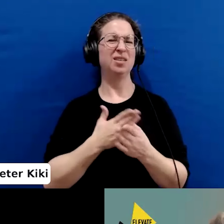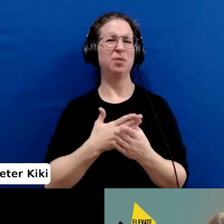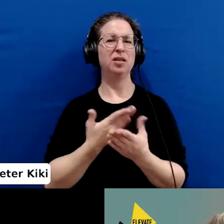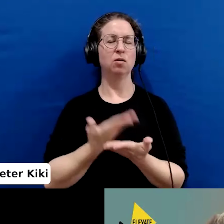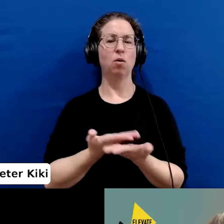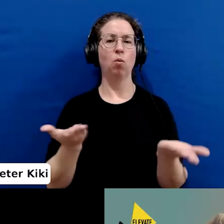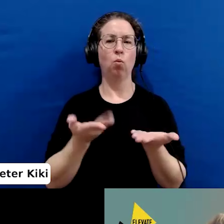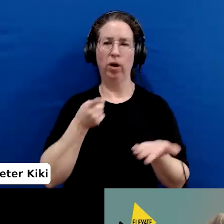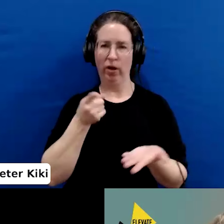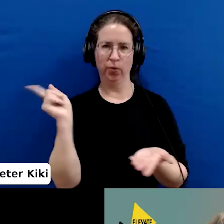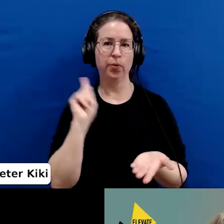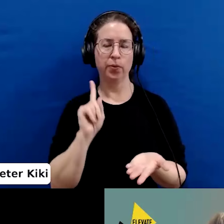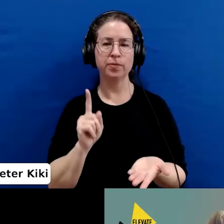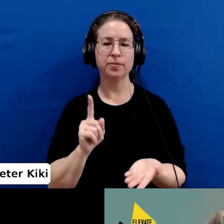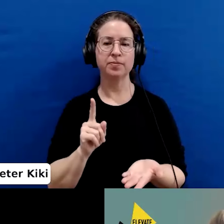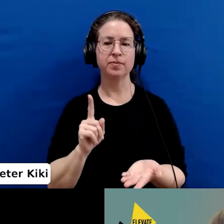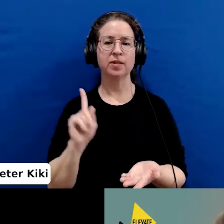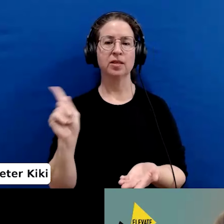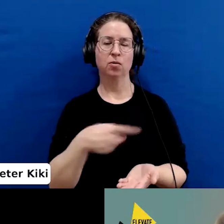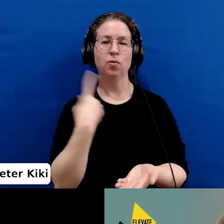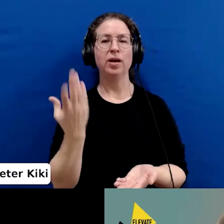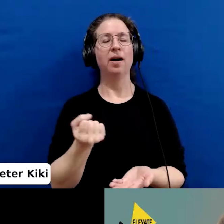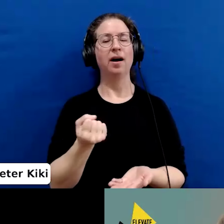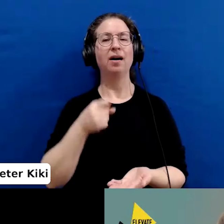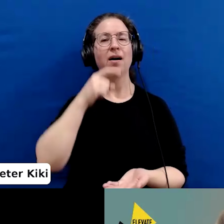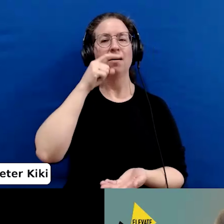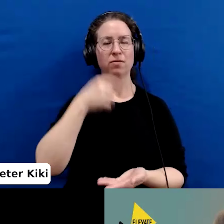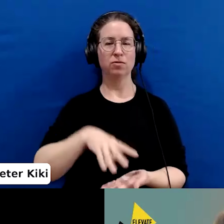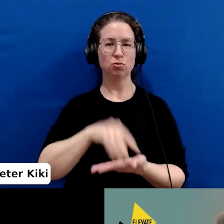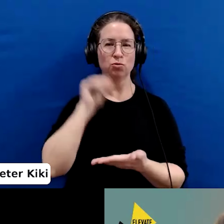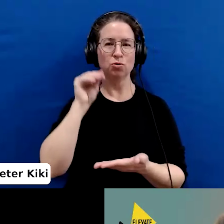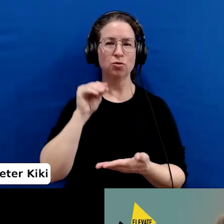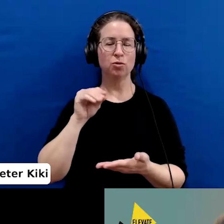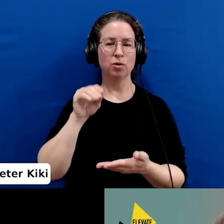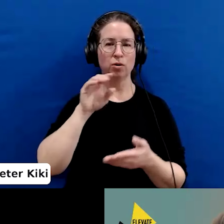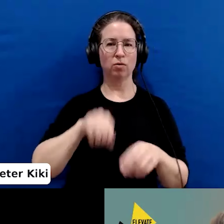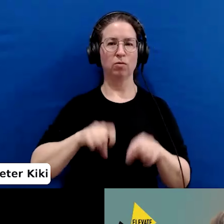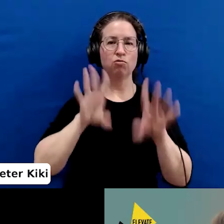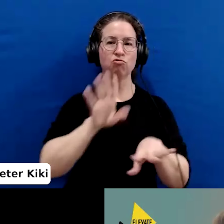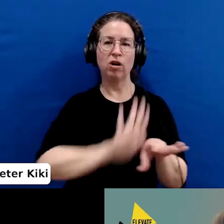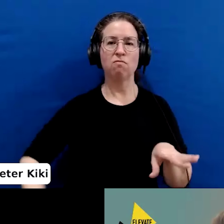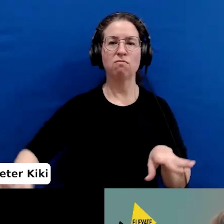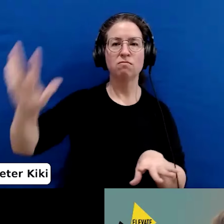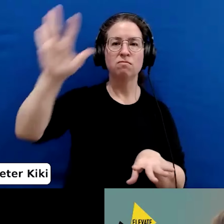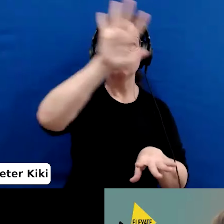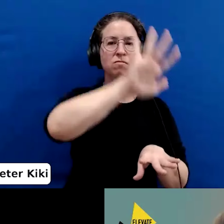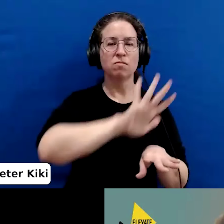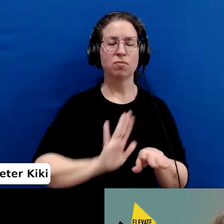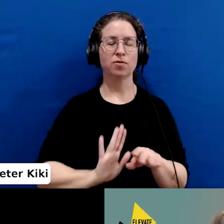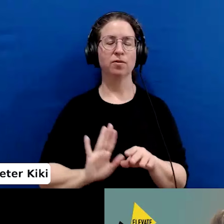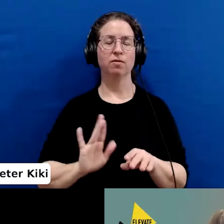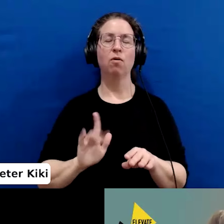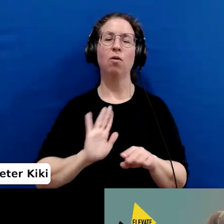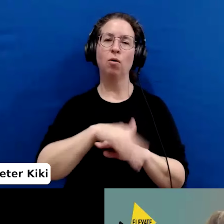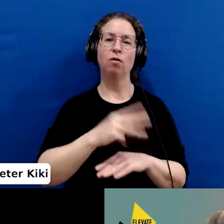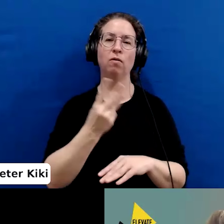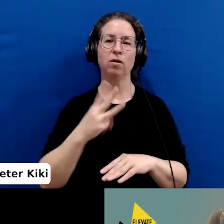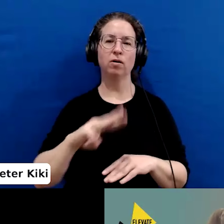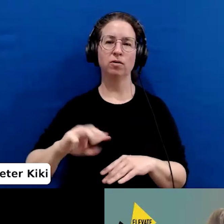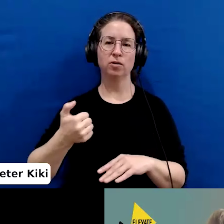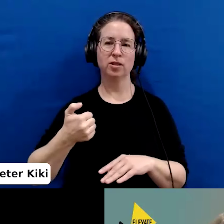Because we have we have scholars in every state and territory across 36 universities. So getting everybody